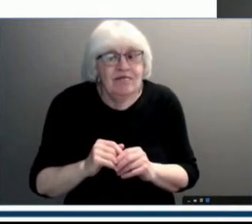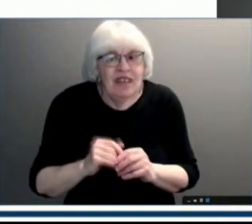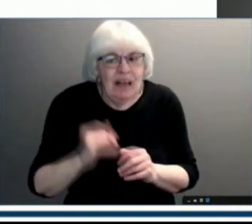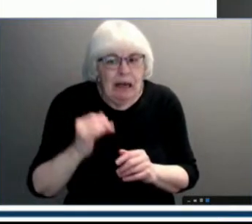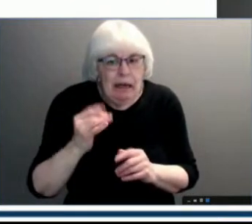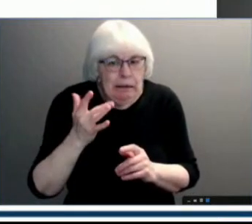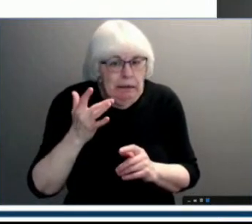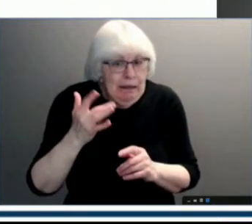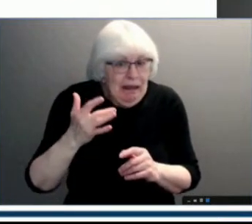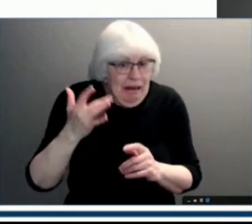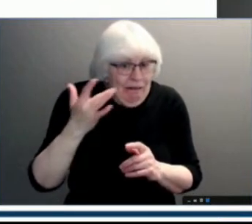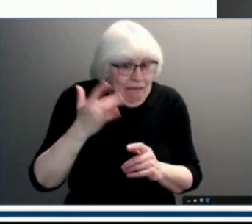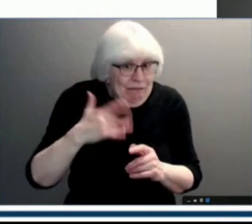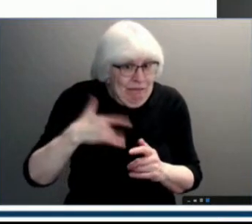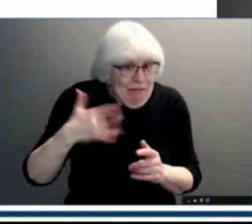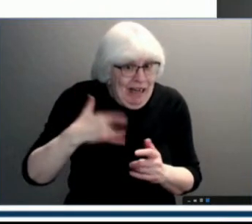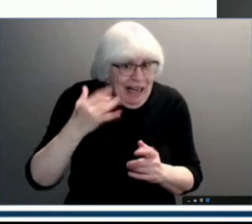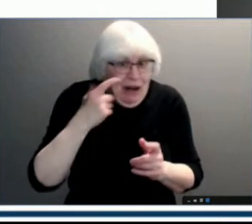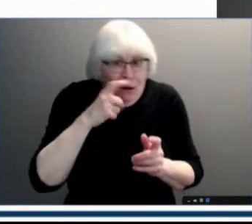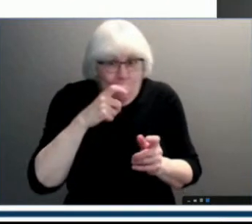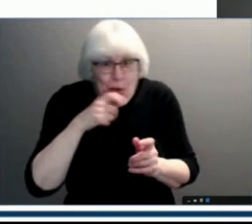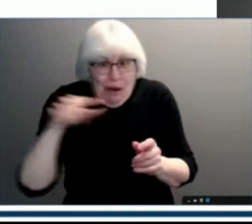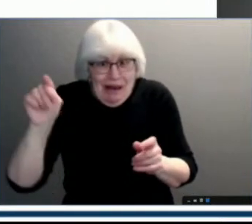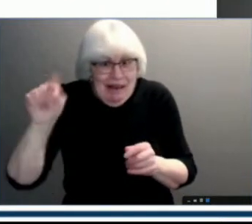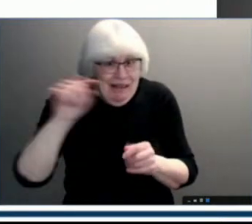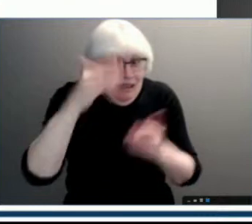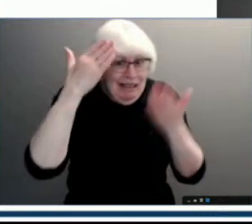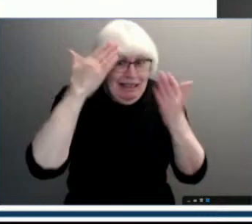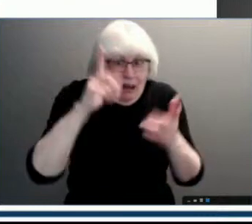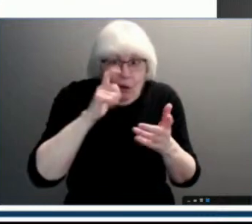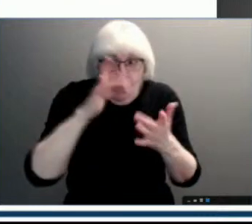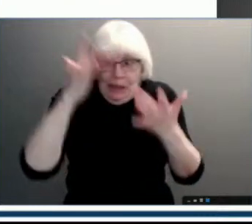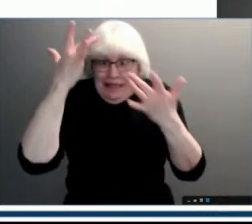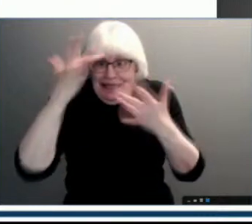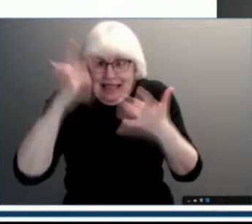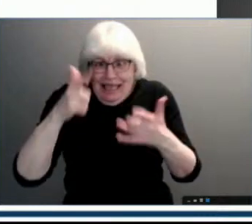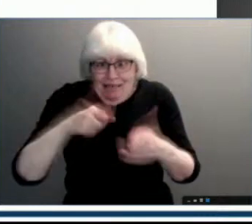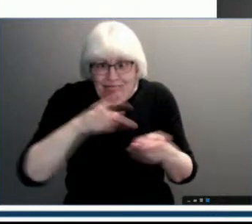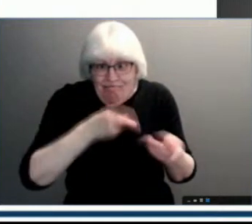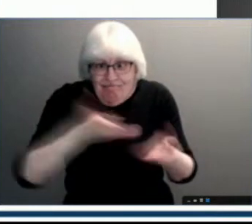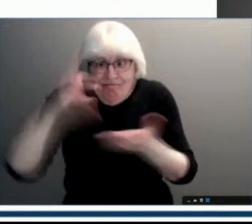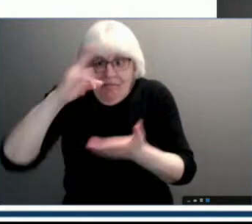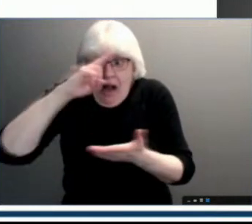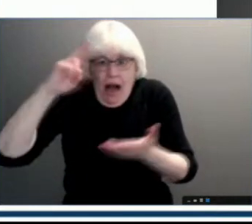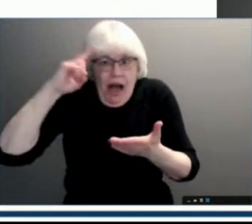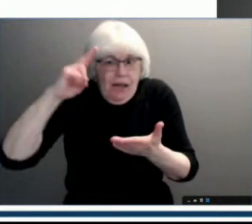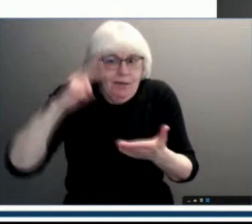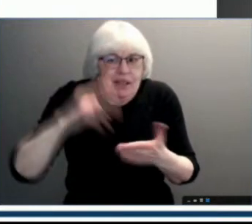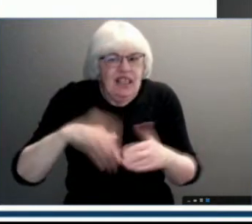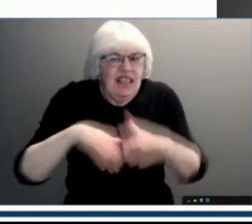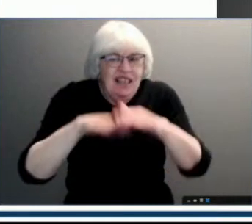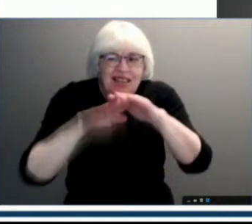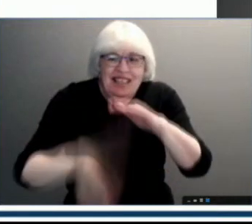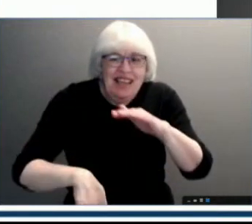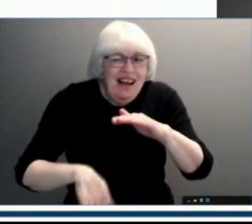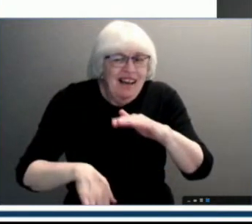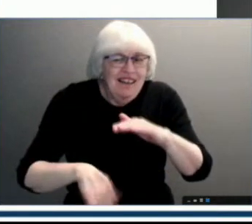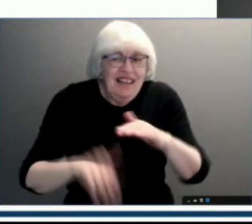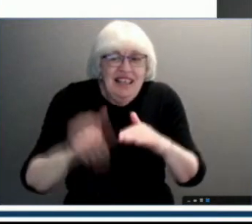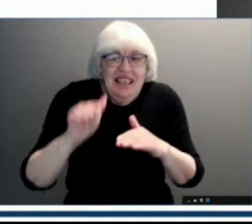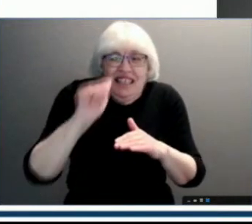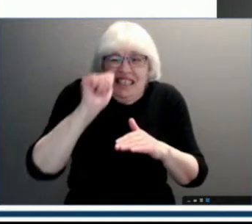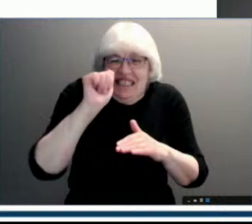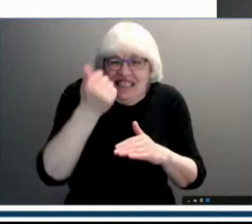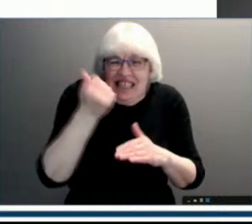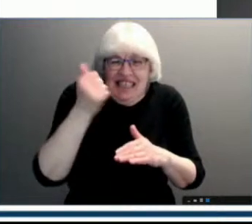that aren't known, our percentage of hospitalization is even below that 0.5%. So we're tracking that carefully, and